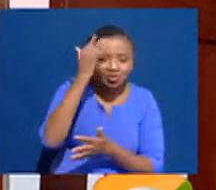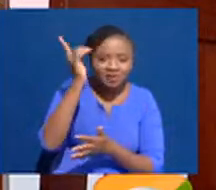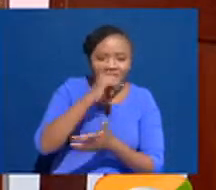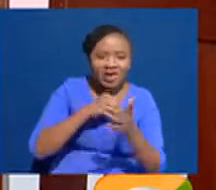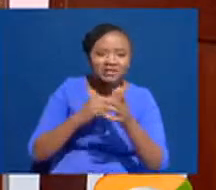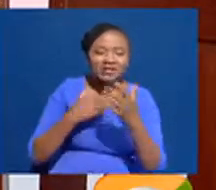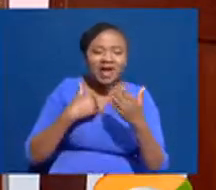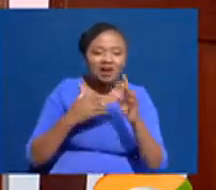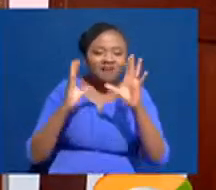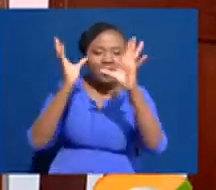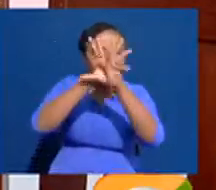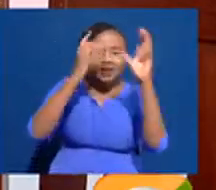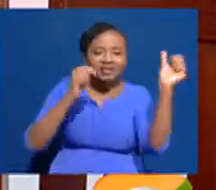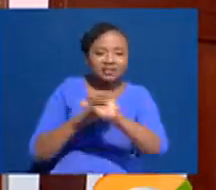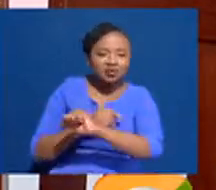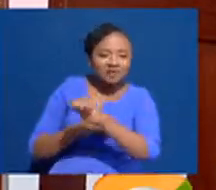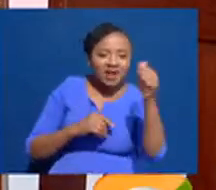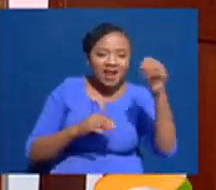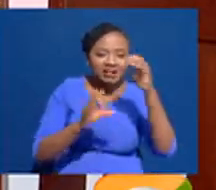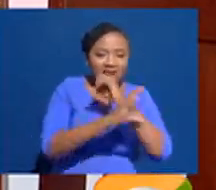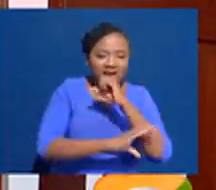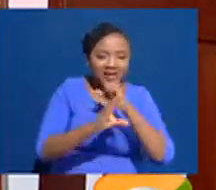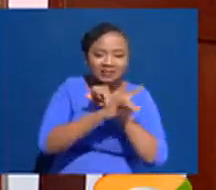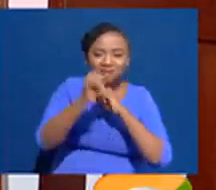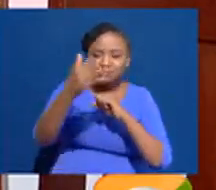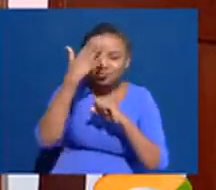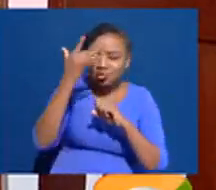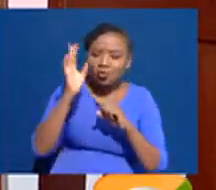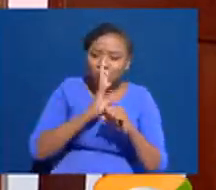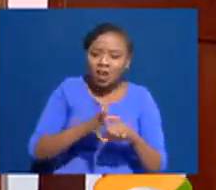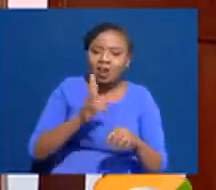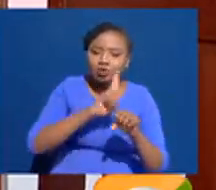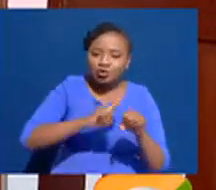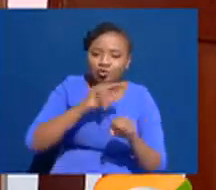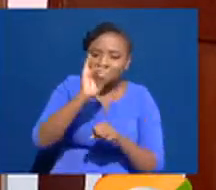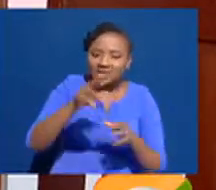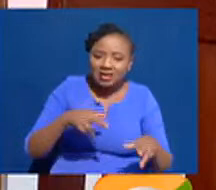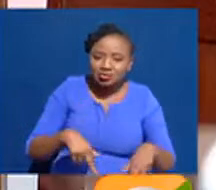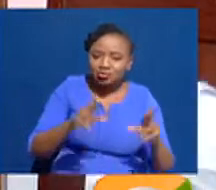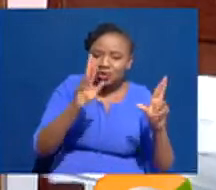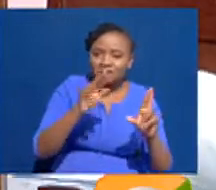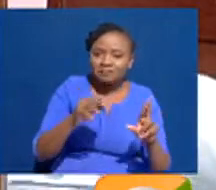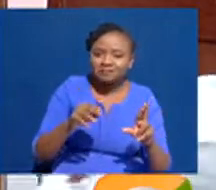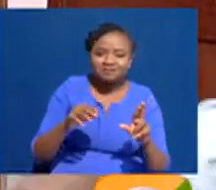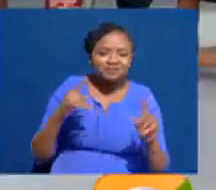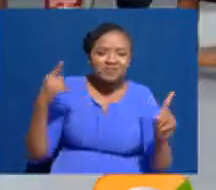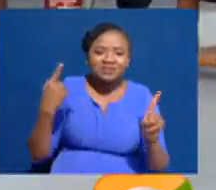country visiting, knowing that he's going to use that superhighway? What is the difference between you